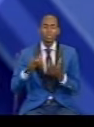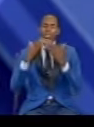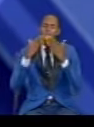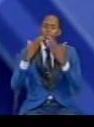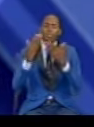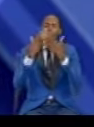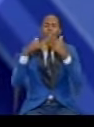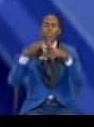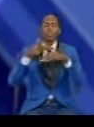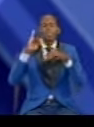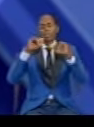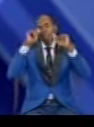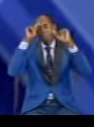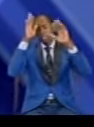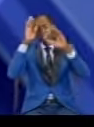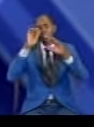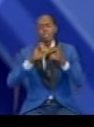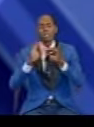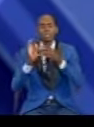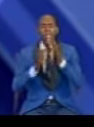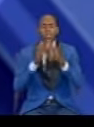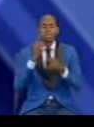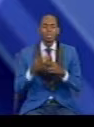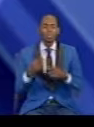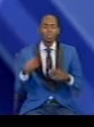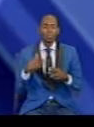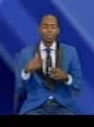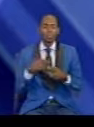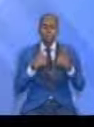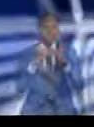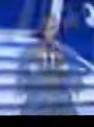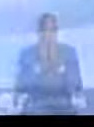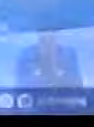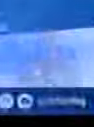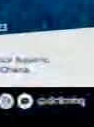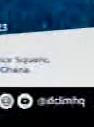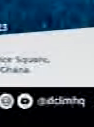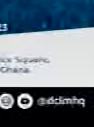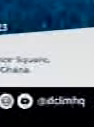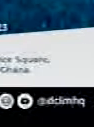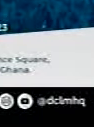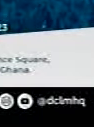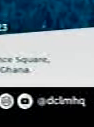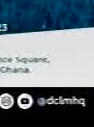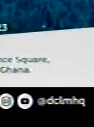Father. In Jesus' name, we have prayed. Amen.